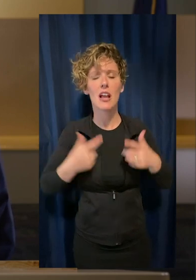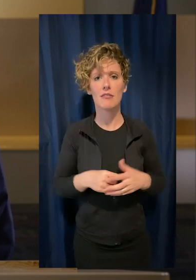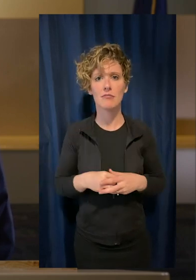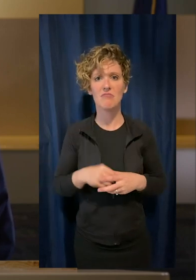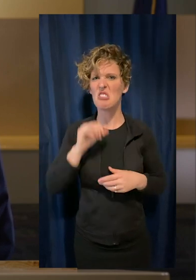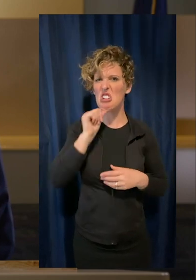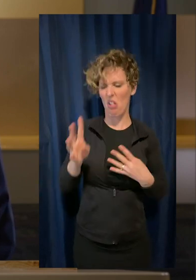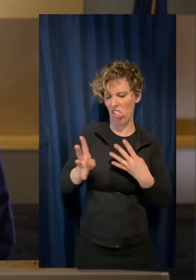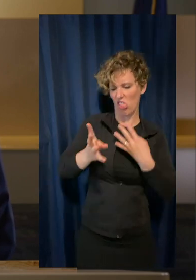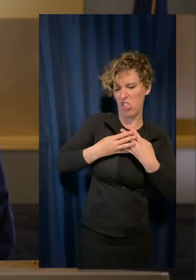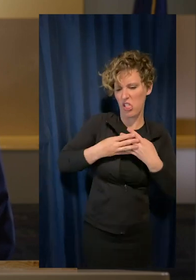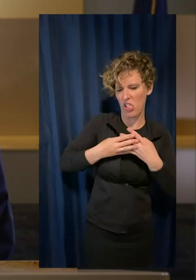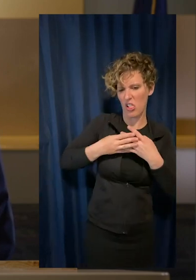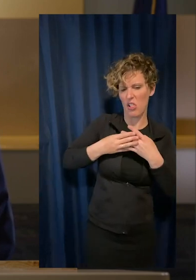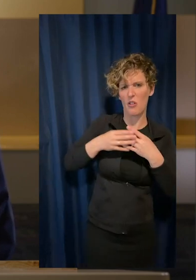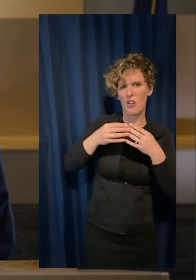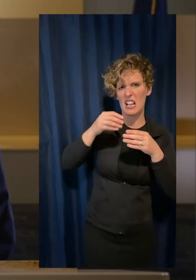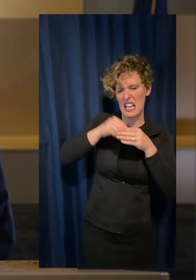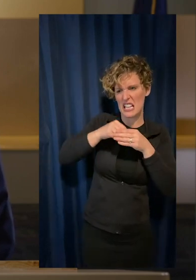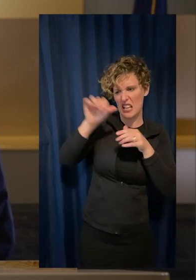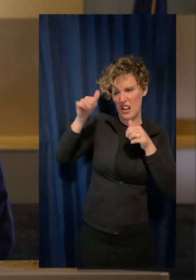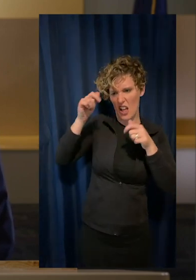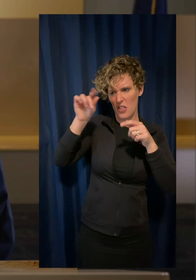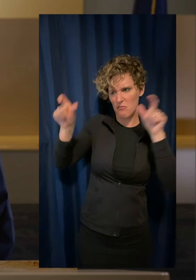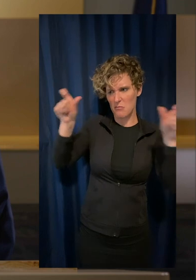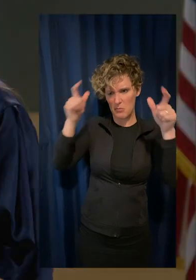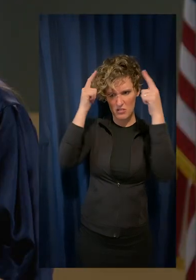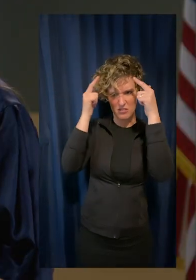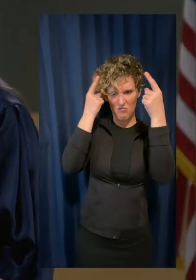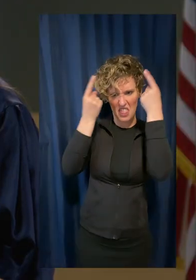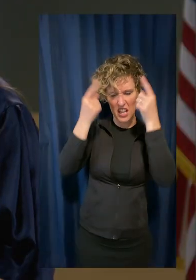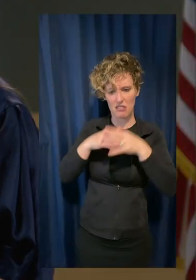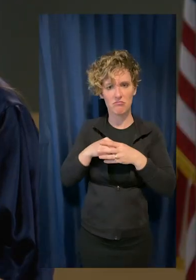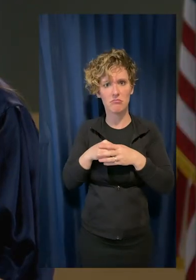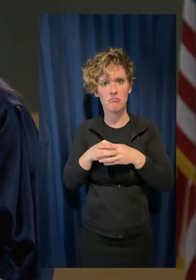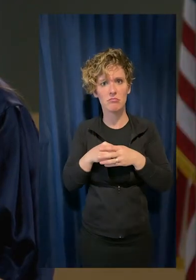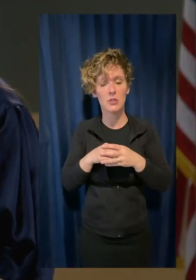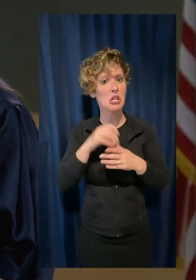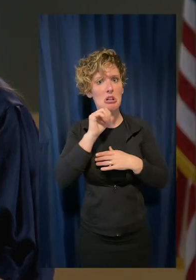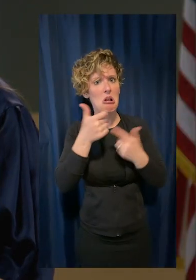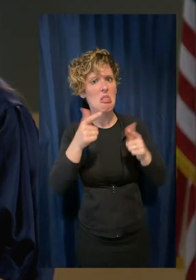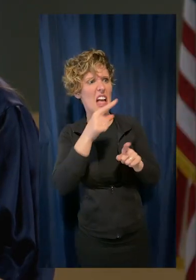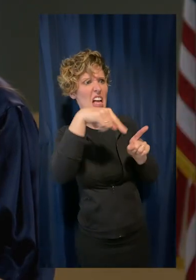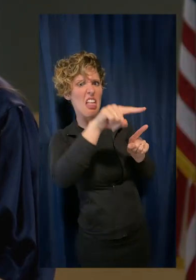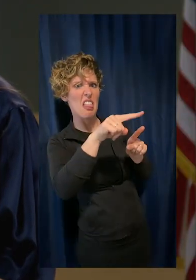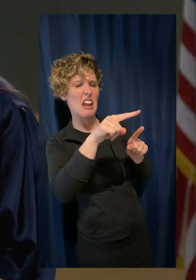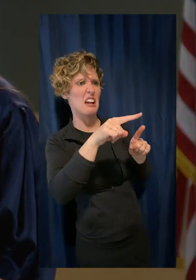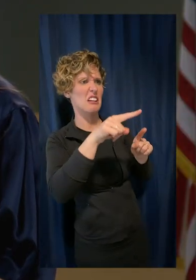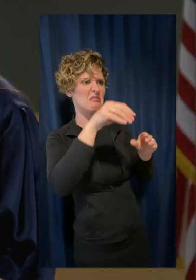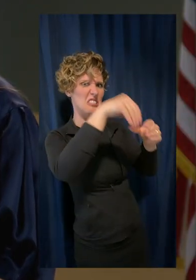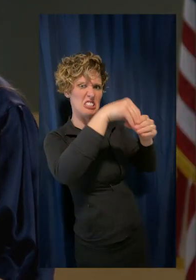by dogma, which is living with the results of other people's thinking. Don't let the noise of others' opinions drown out your inner